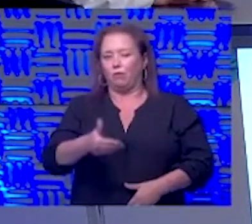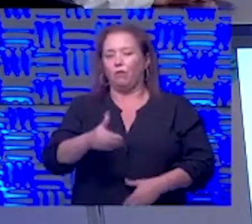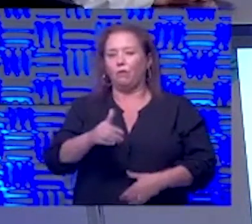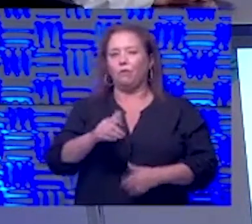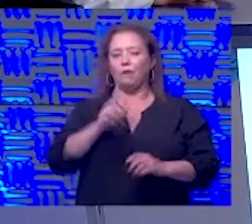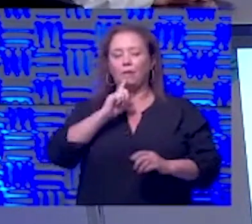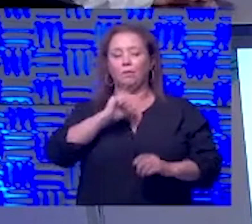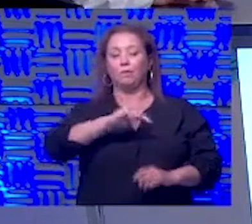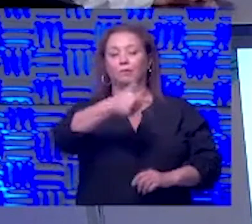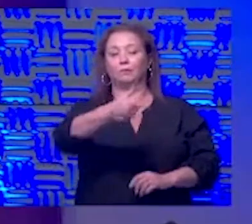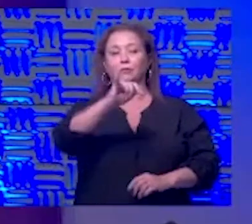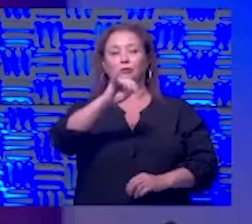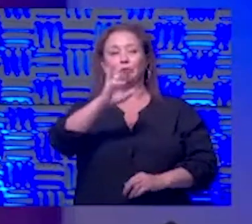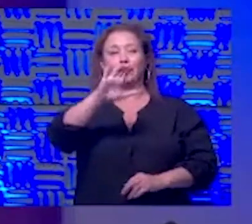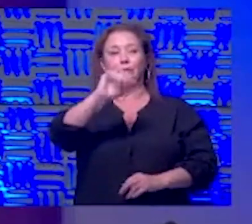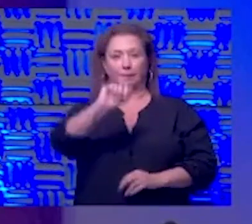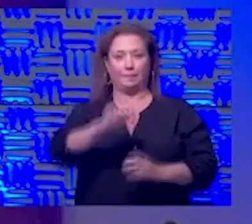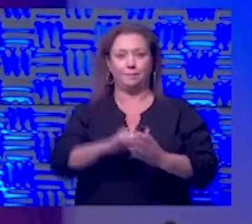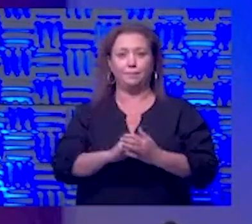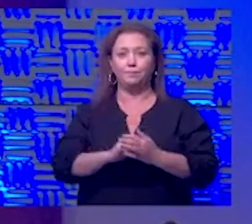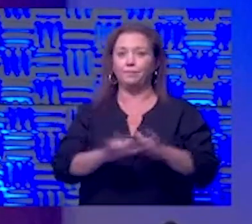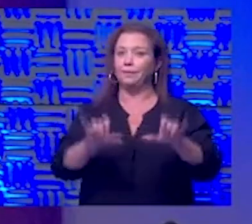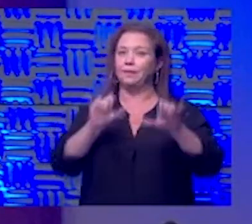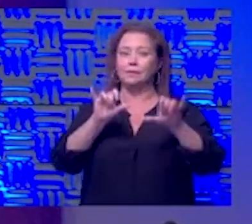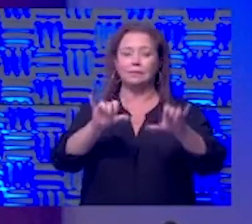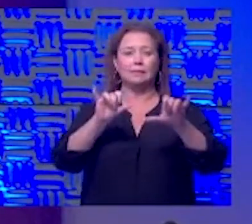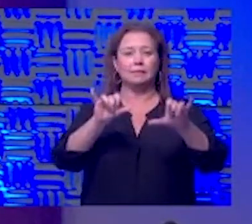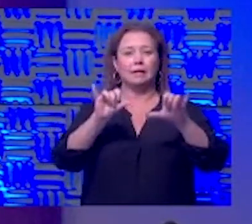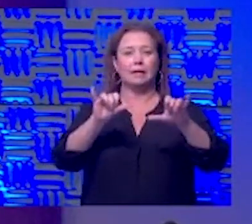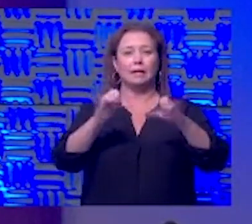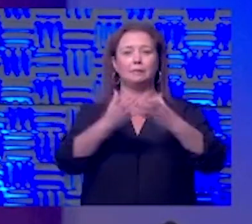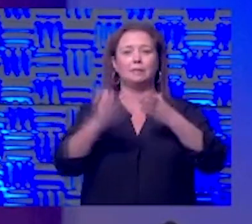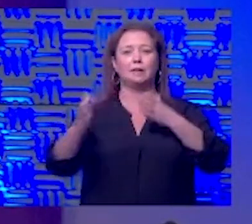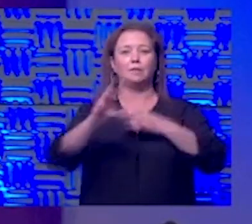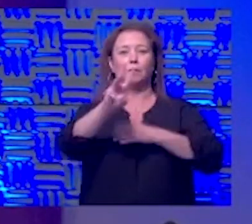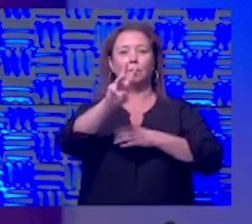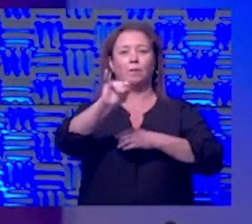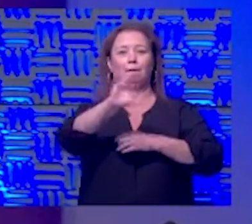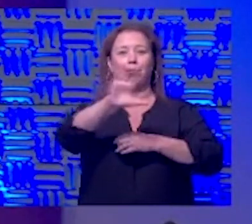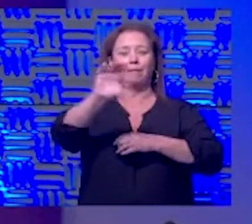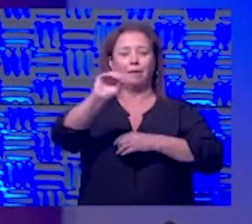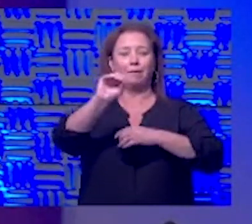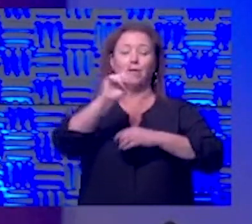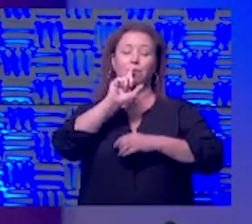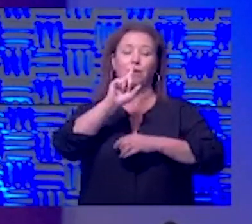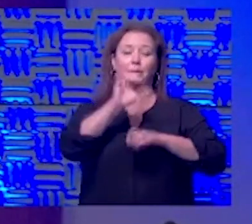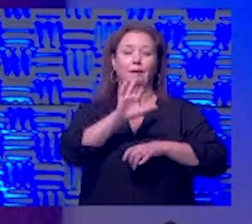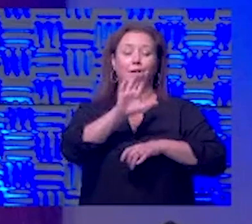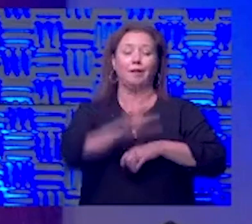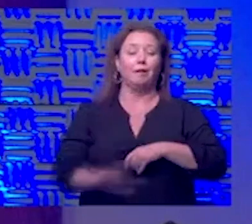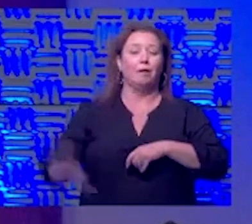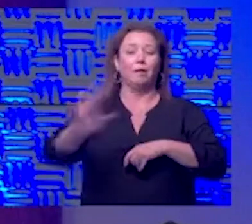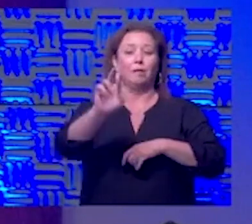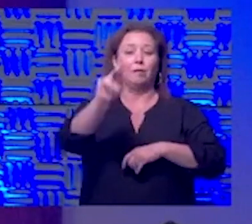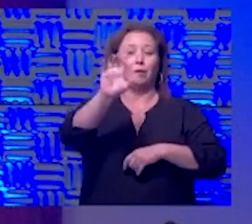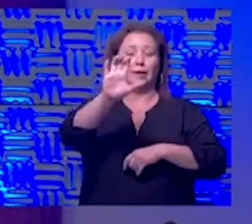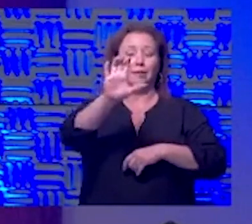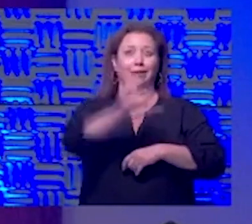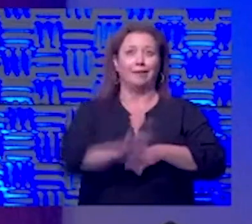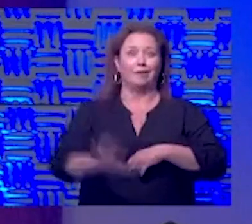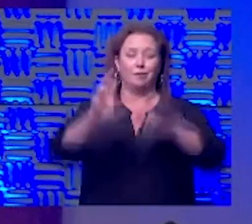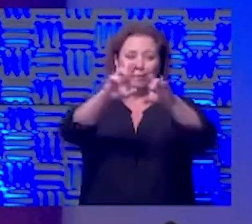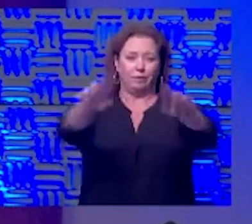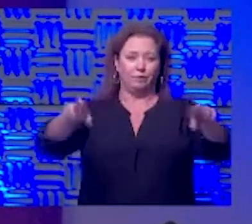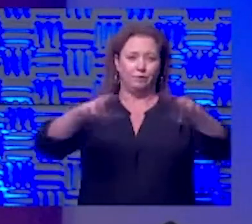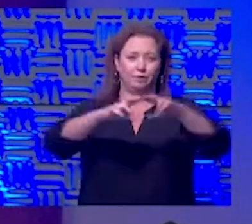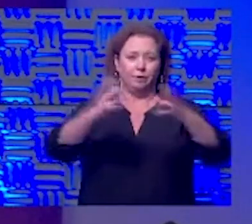to you for the slides after that. So same stuff at the county level here in Wyandotte and really across the metro and the whole region around us